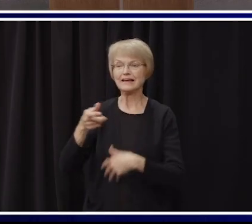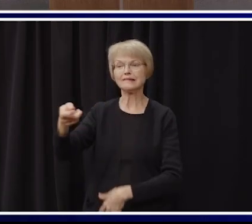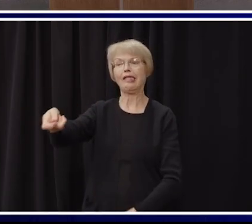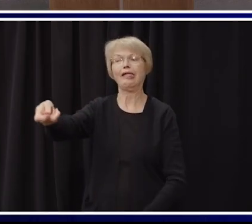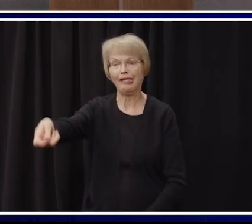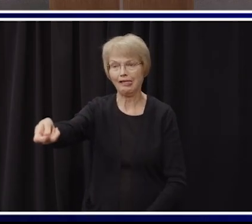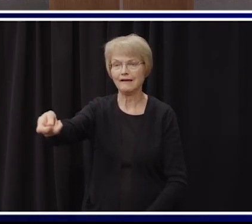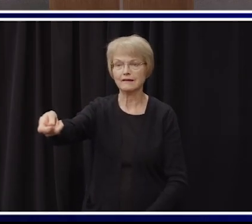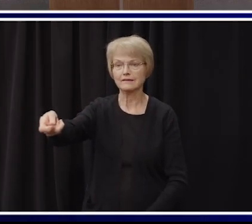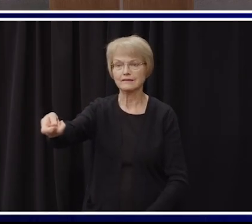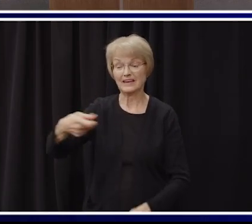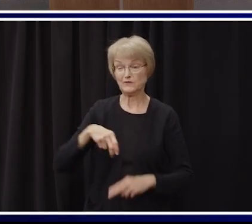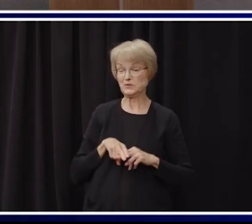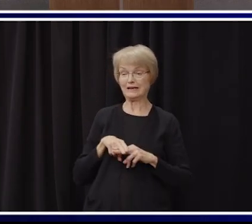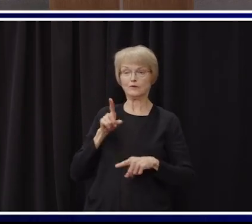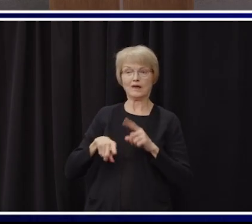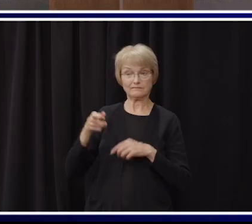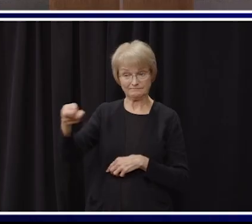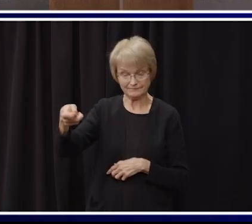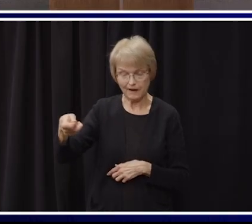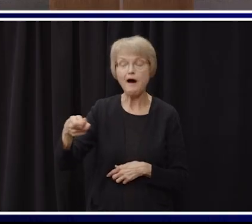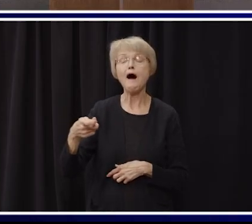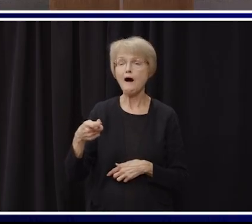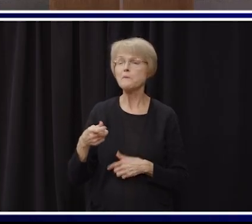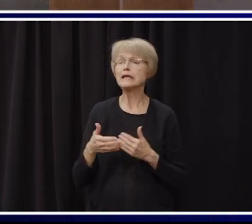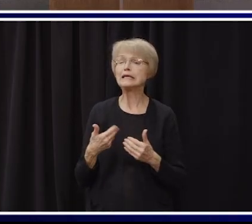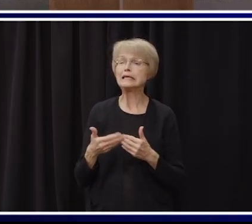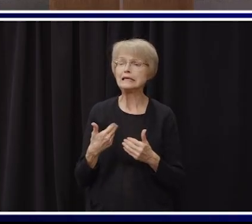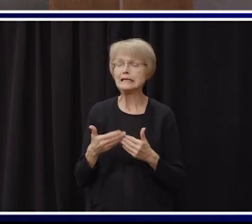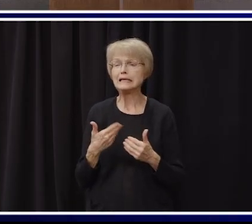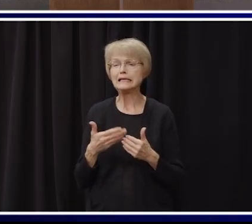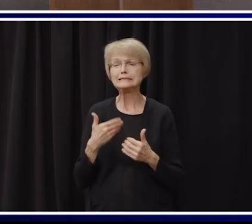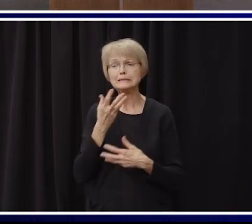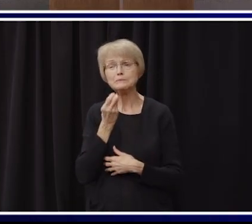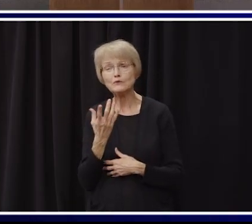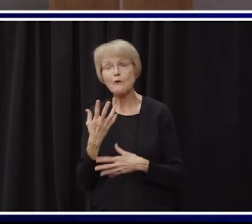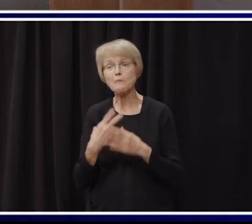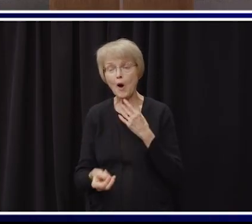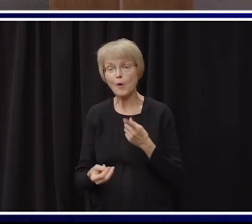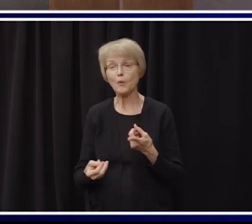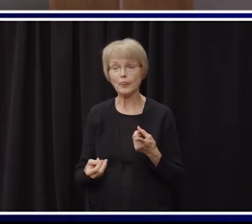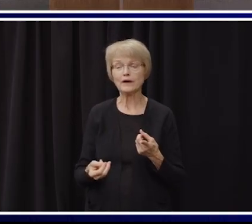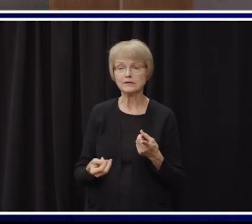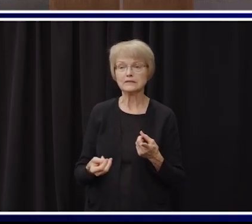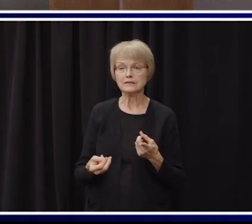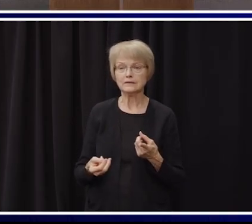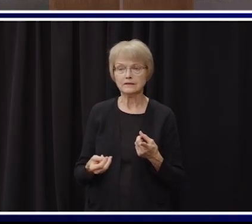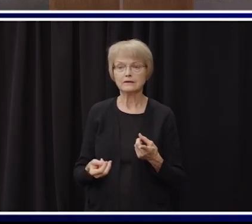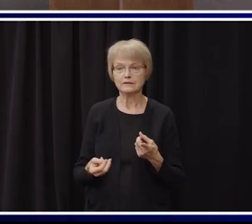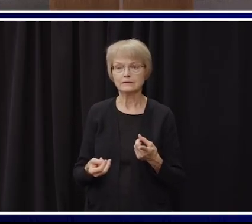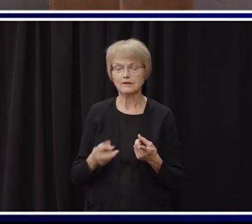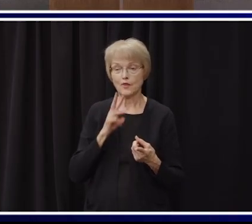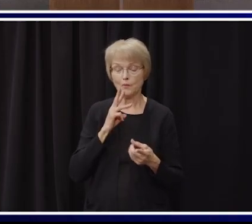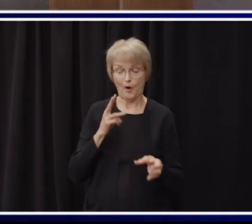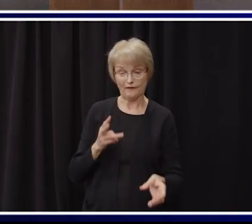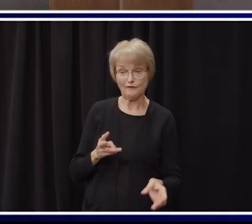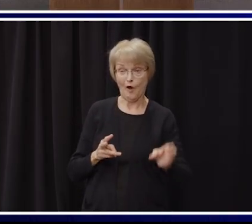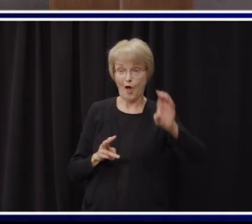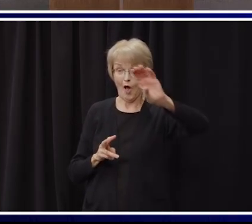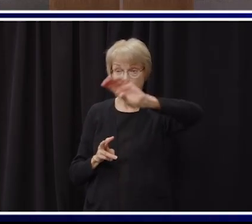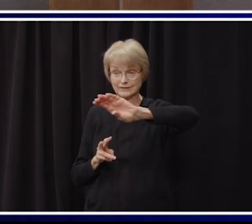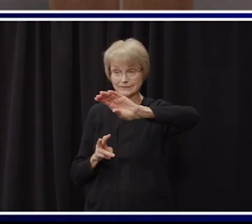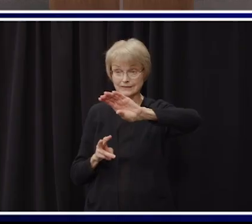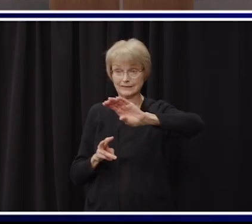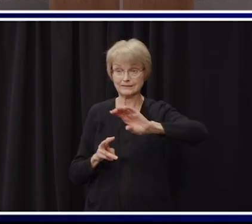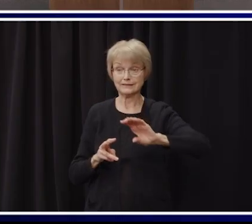by somebody who's seated. So why don't we make it convenient and also make it good looking? So we put the water faucet, the